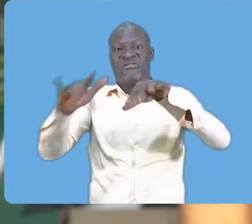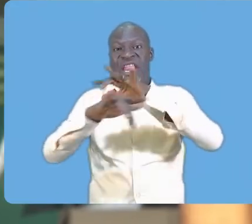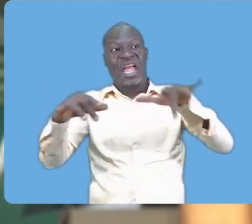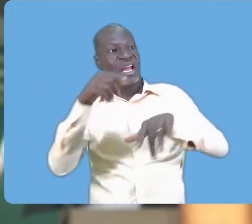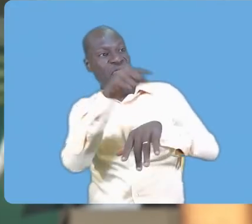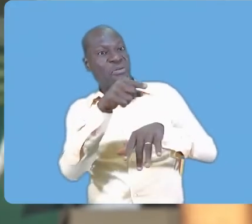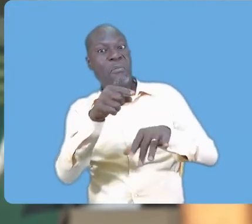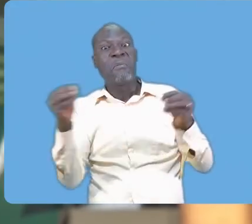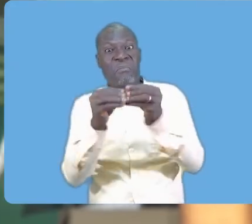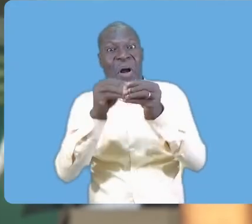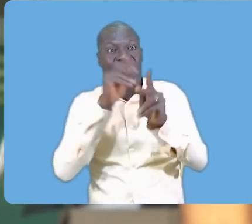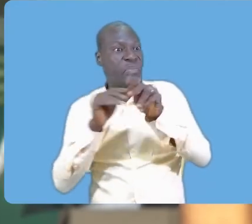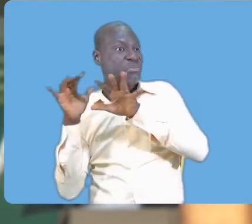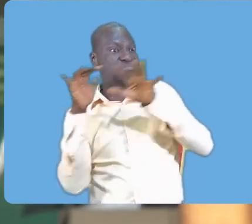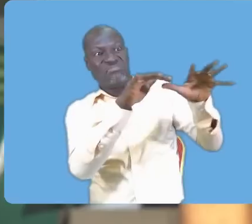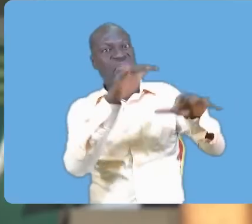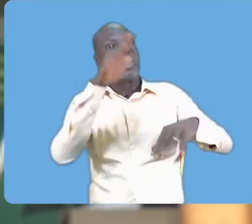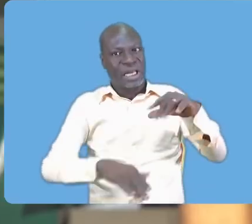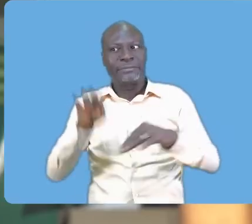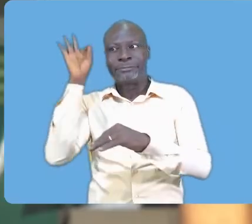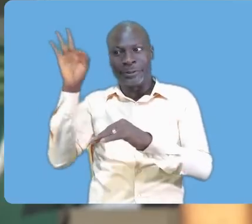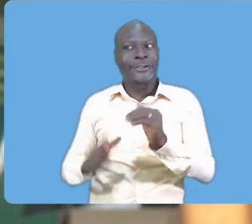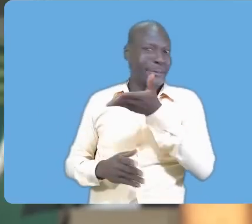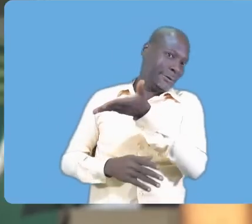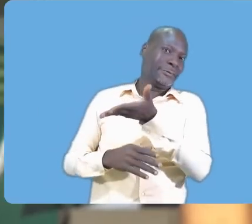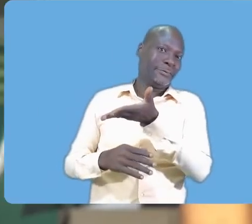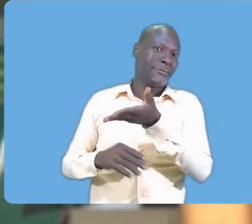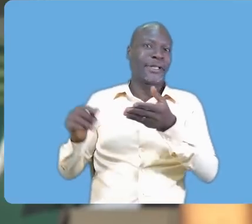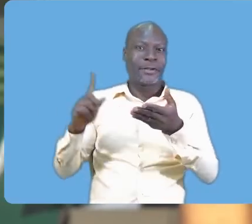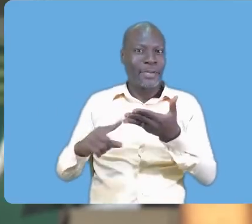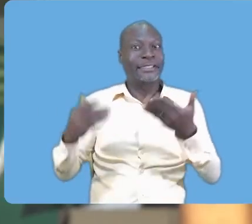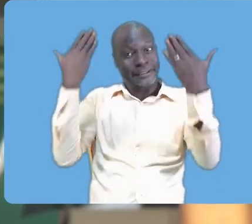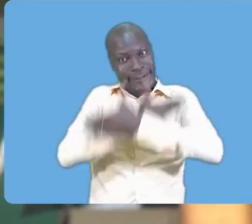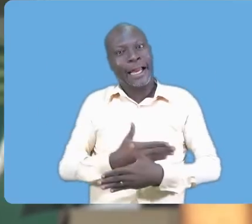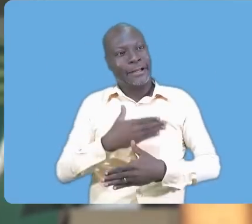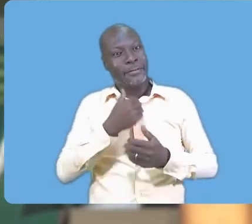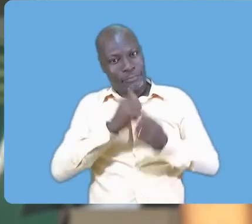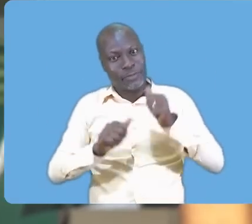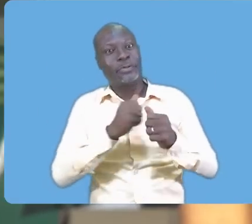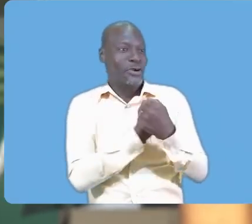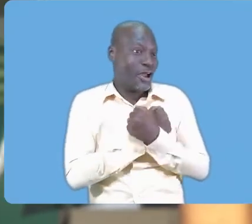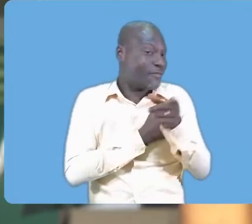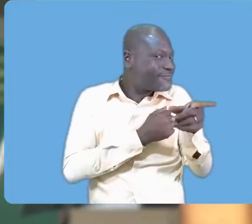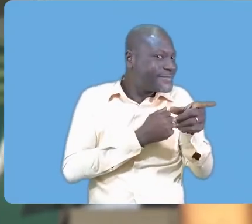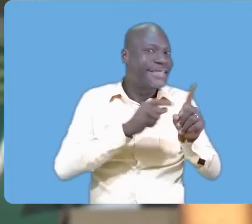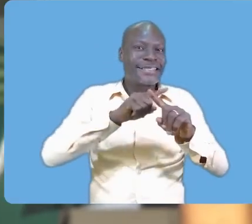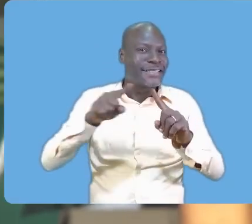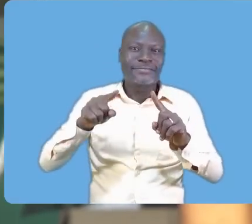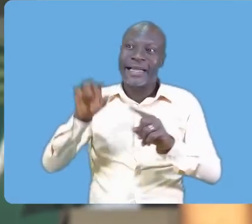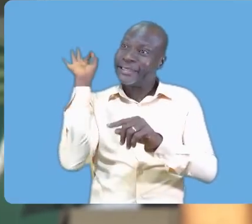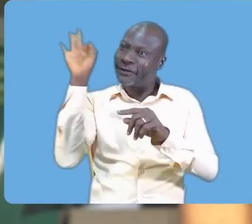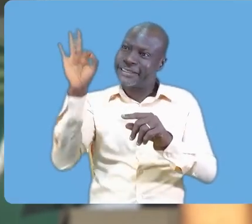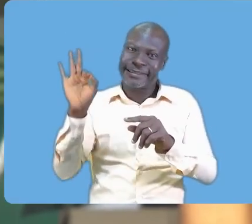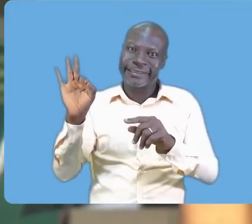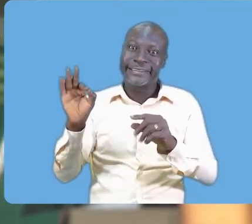chen han sana de rete nanso esum a ye do echan ehan no enkyere se yeye